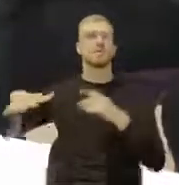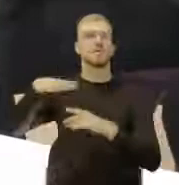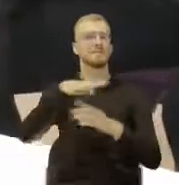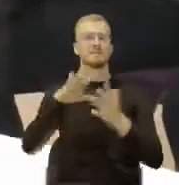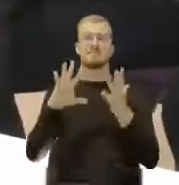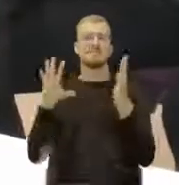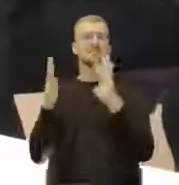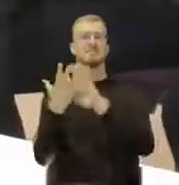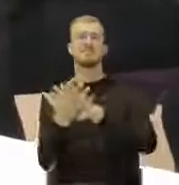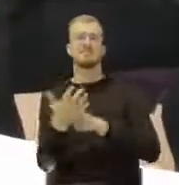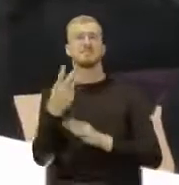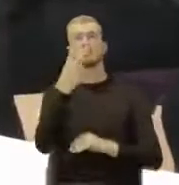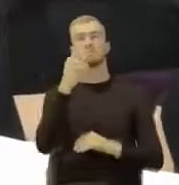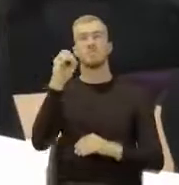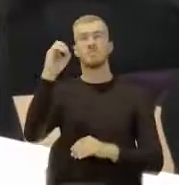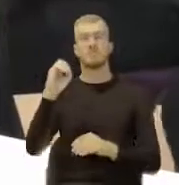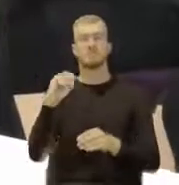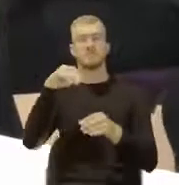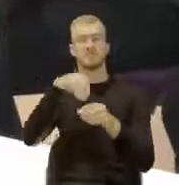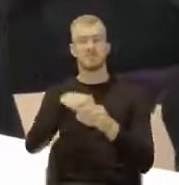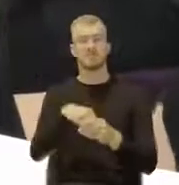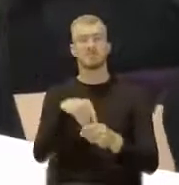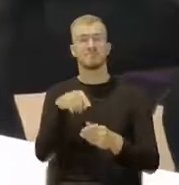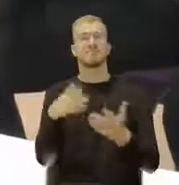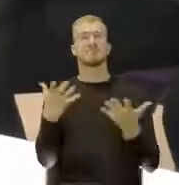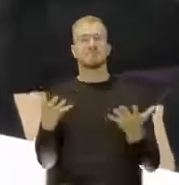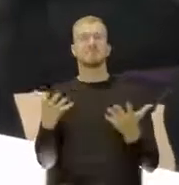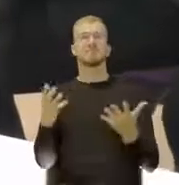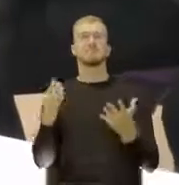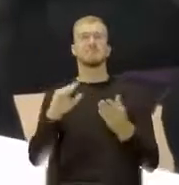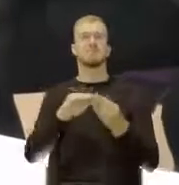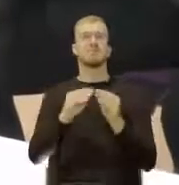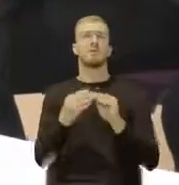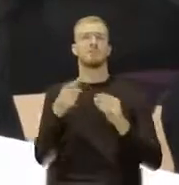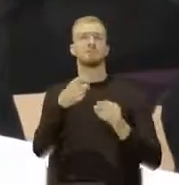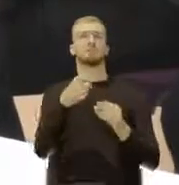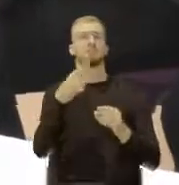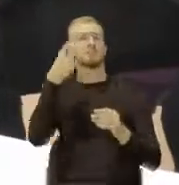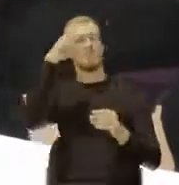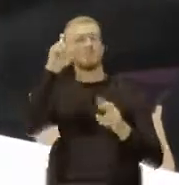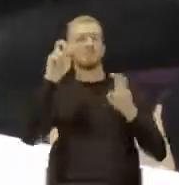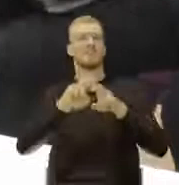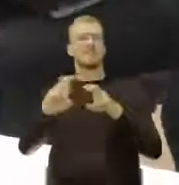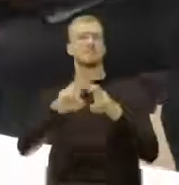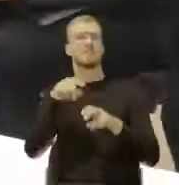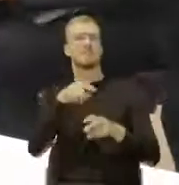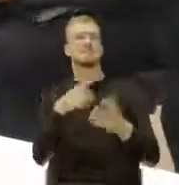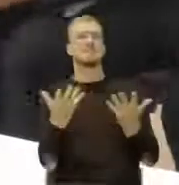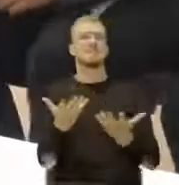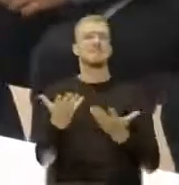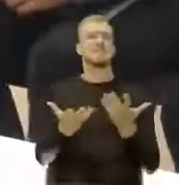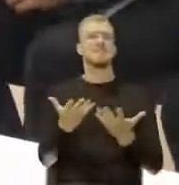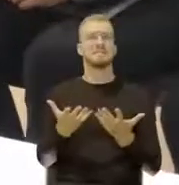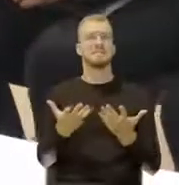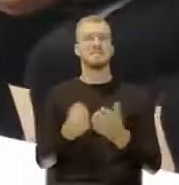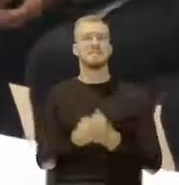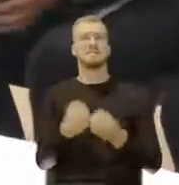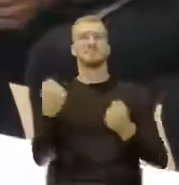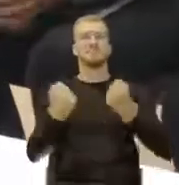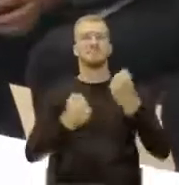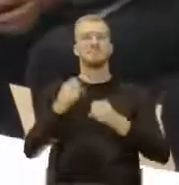and half of it is related to cars. So cars represent 50% of those emissions,